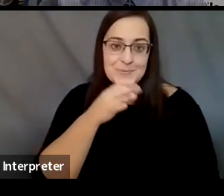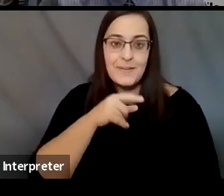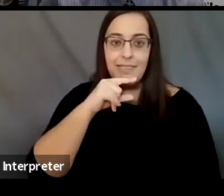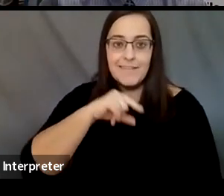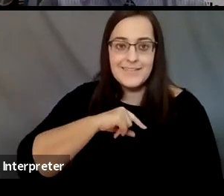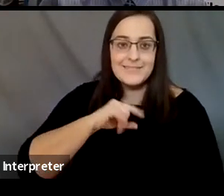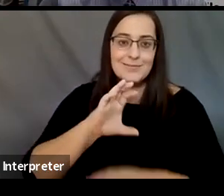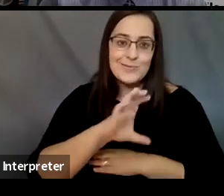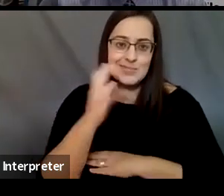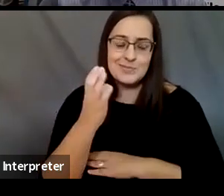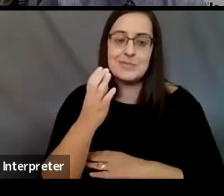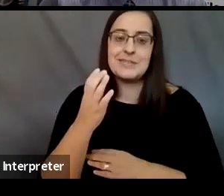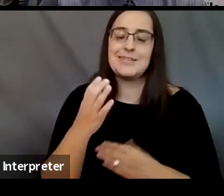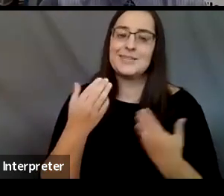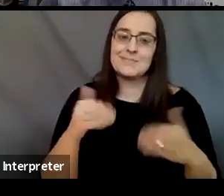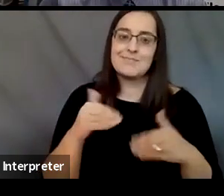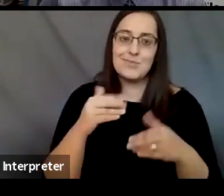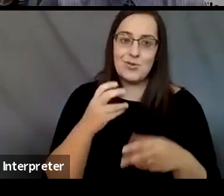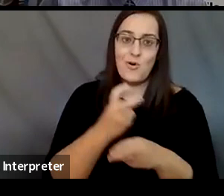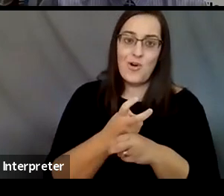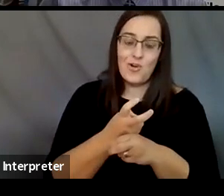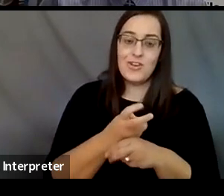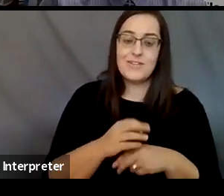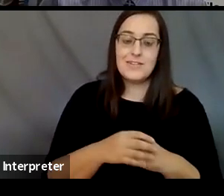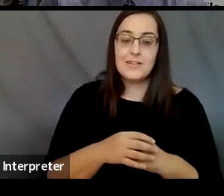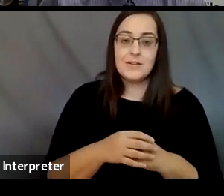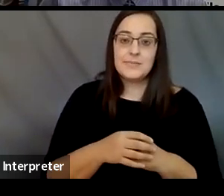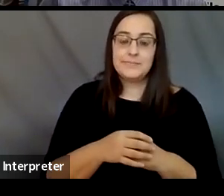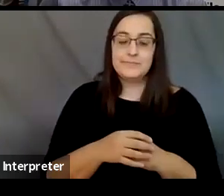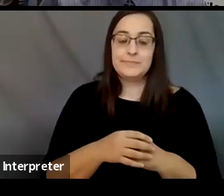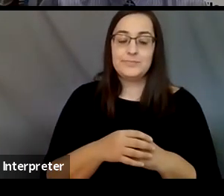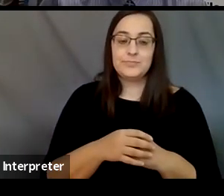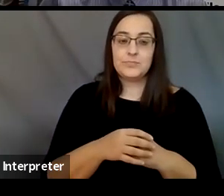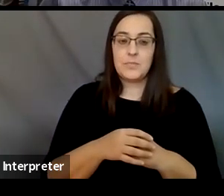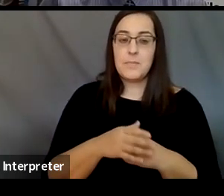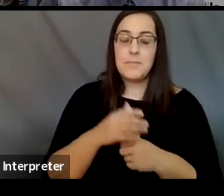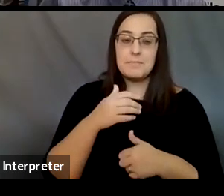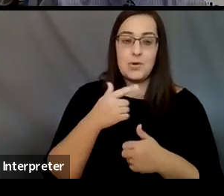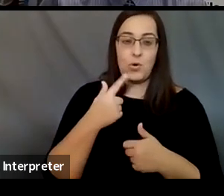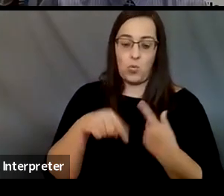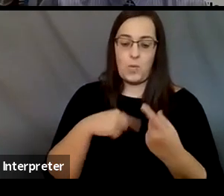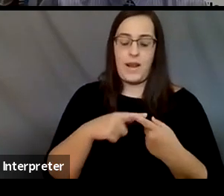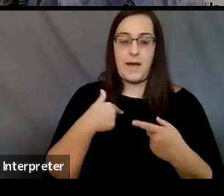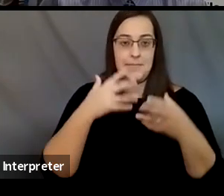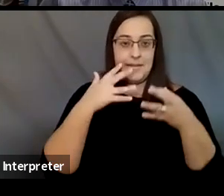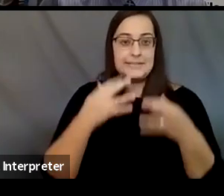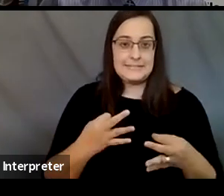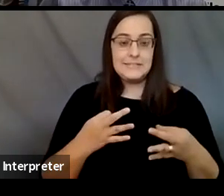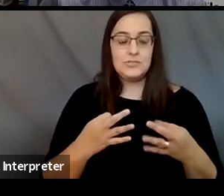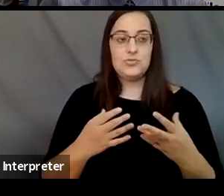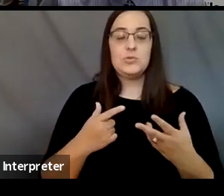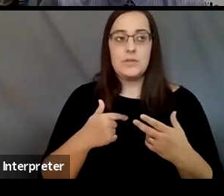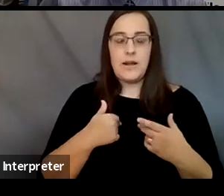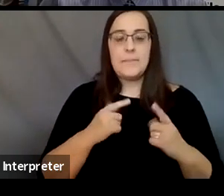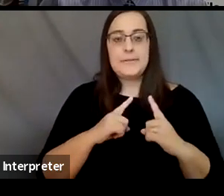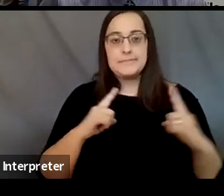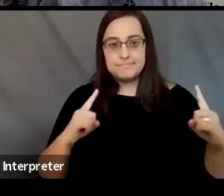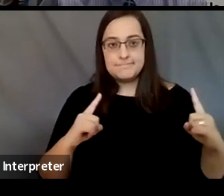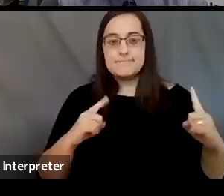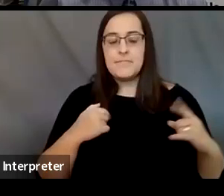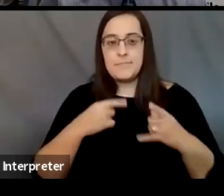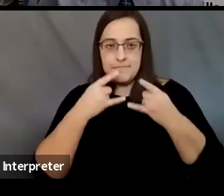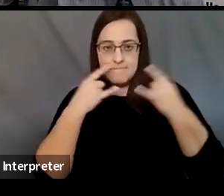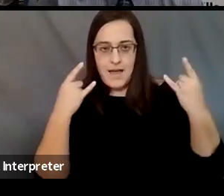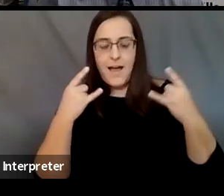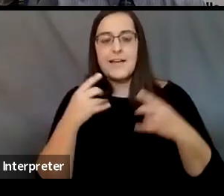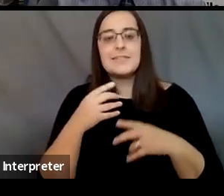so but each time that we make that choice, it makes a big difference for all